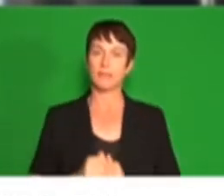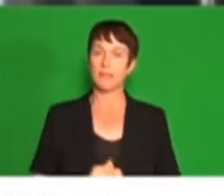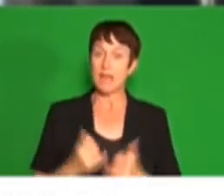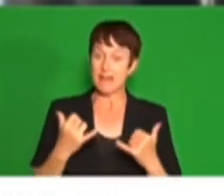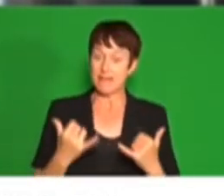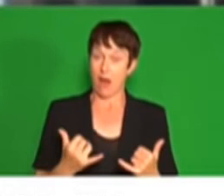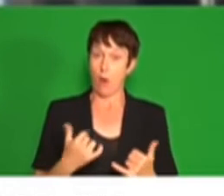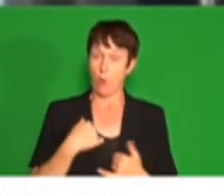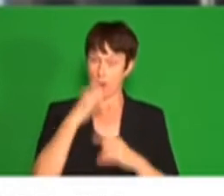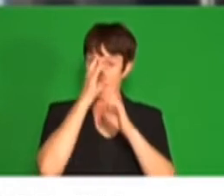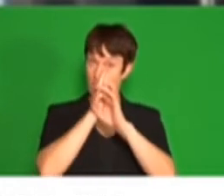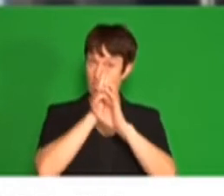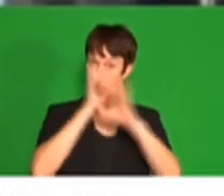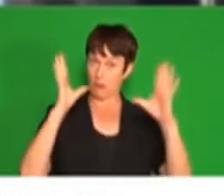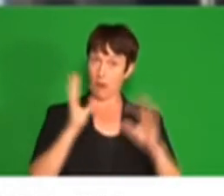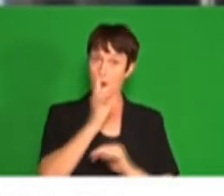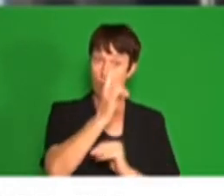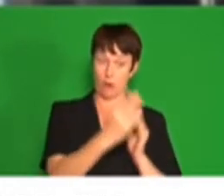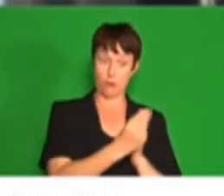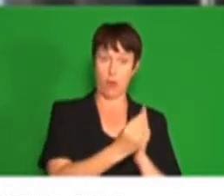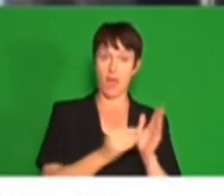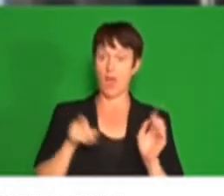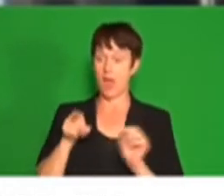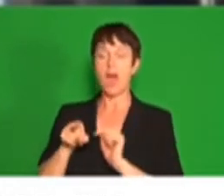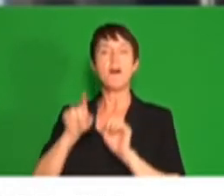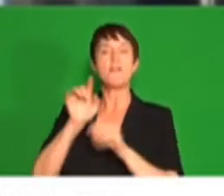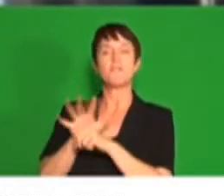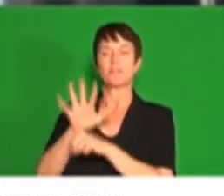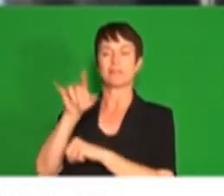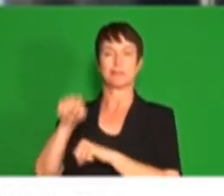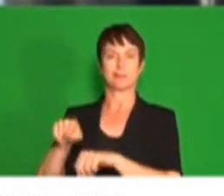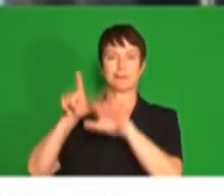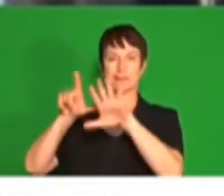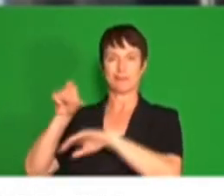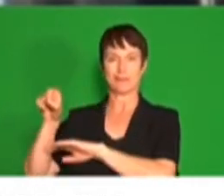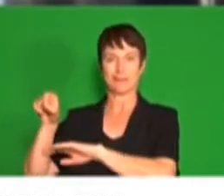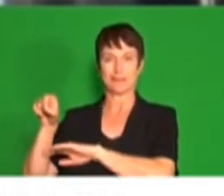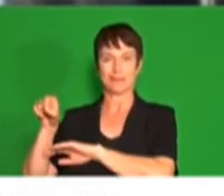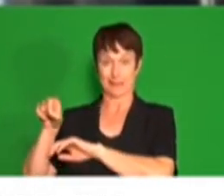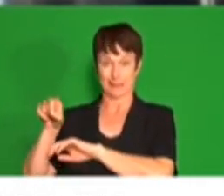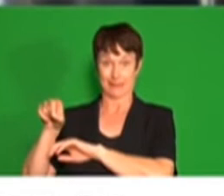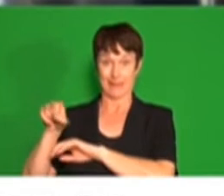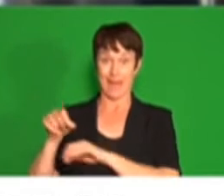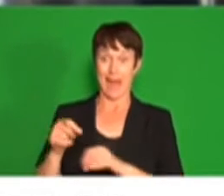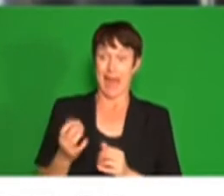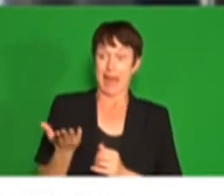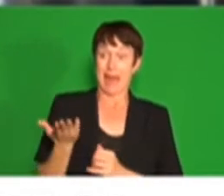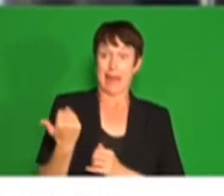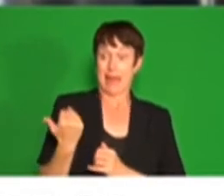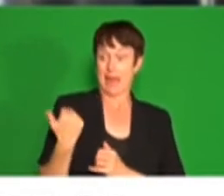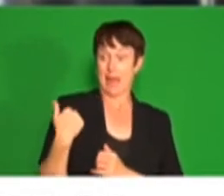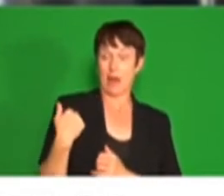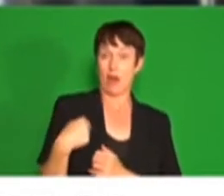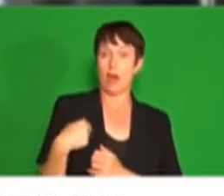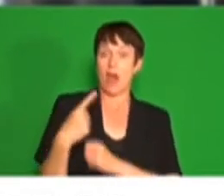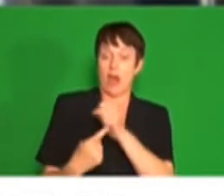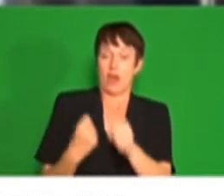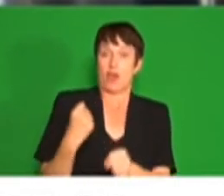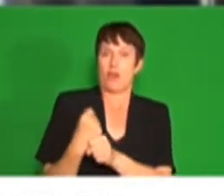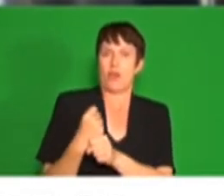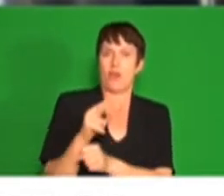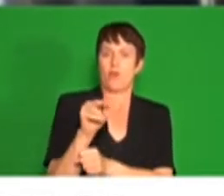rand 70 to the US dollar, compared with 16 rand 50 at the time of the